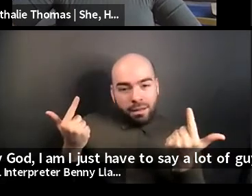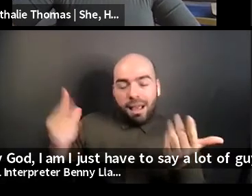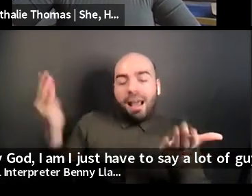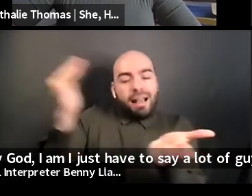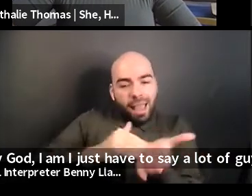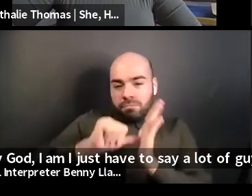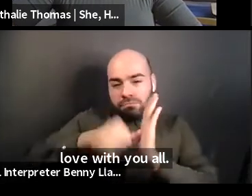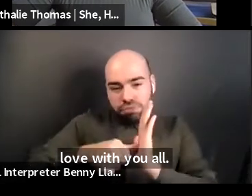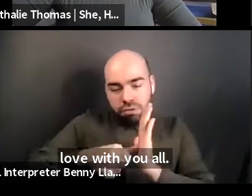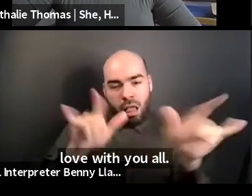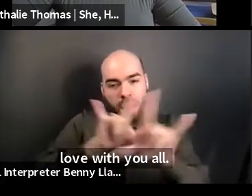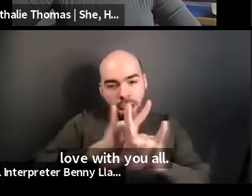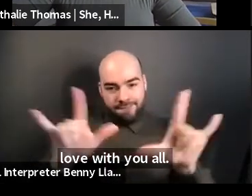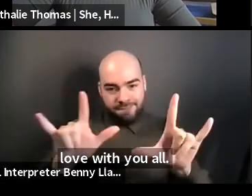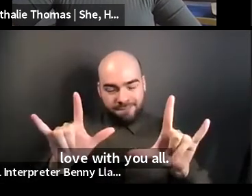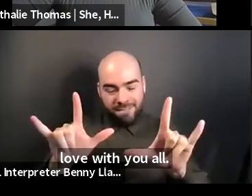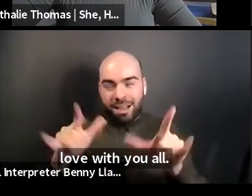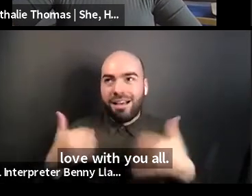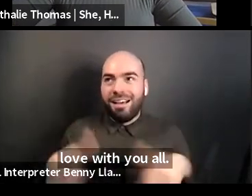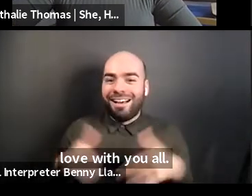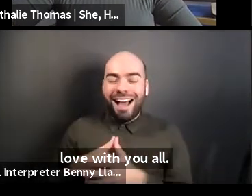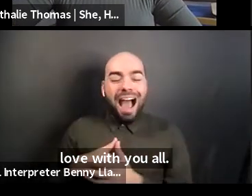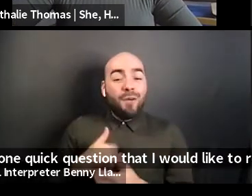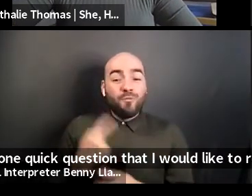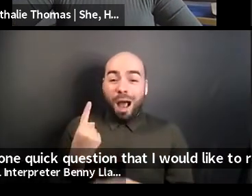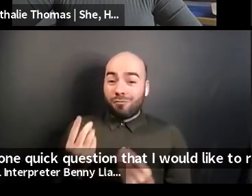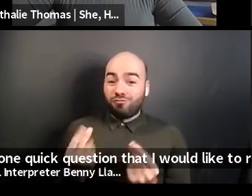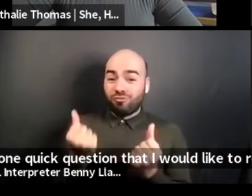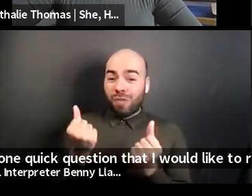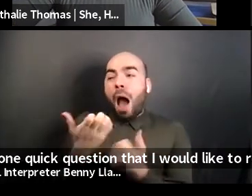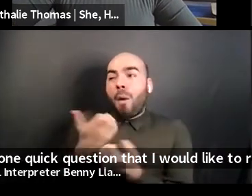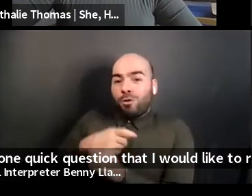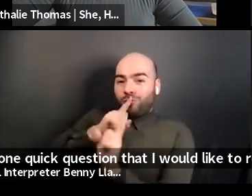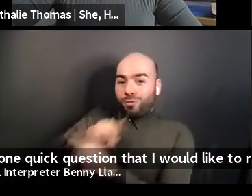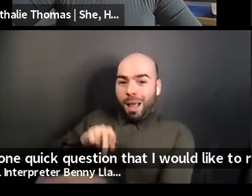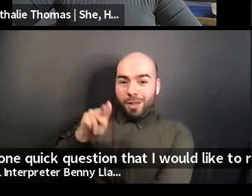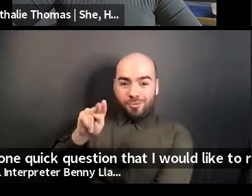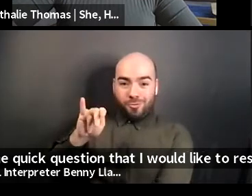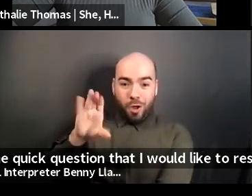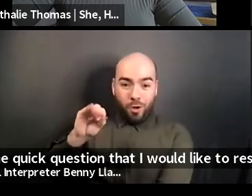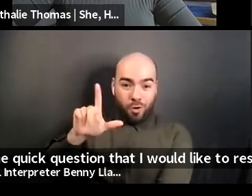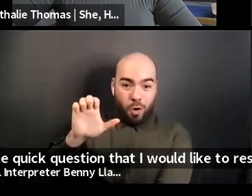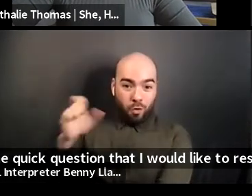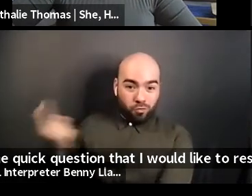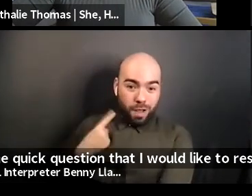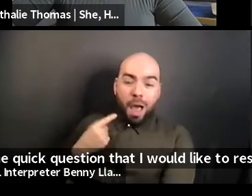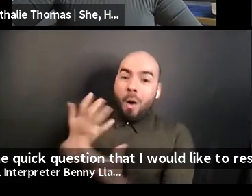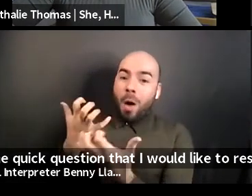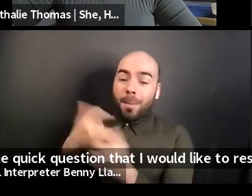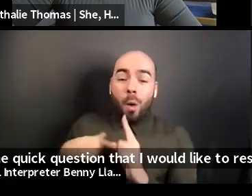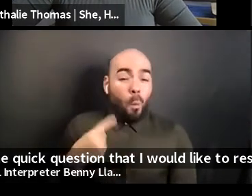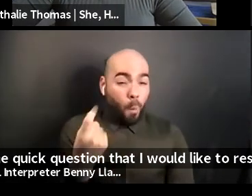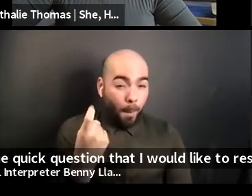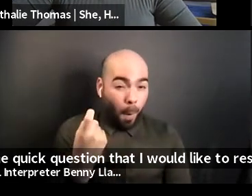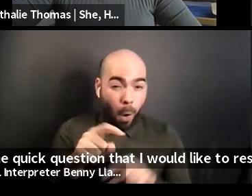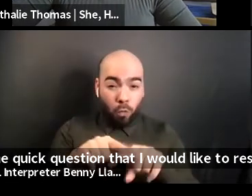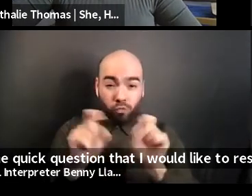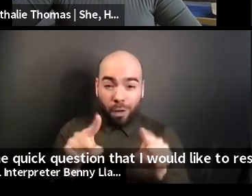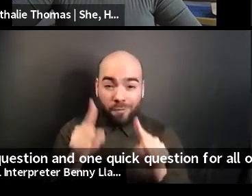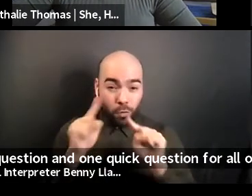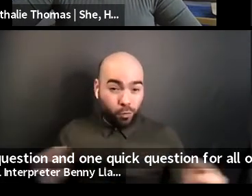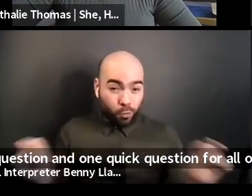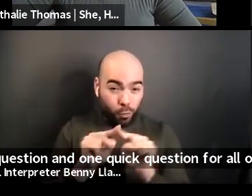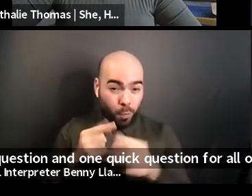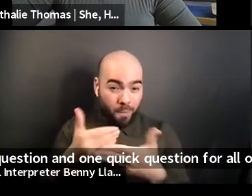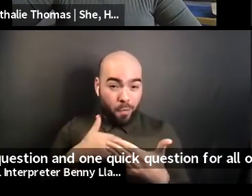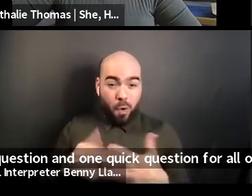I have one quick question that I would like to respond to Nicole's question. I have one quick question for all of you before we leave. And then